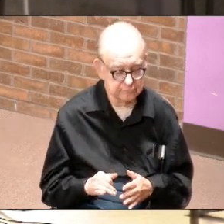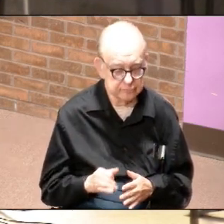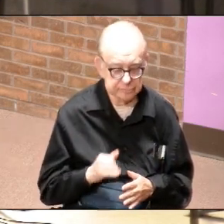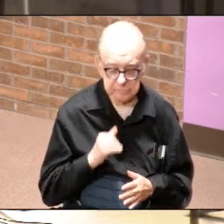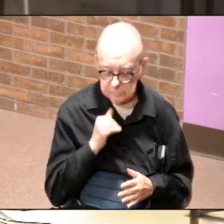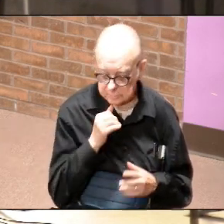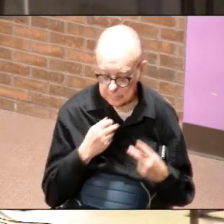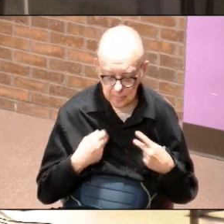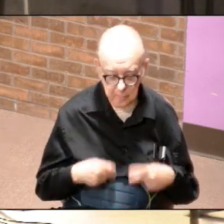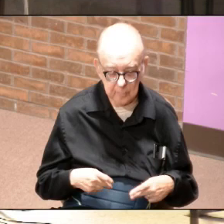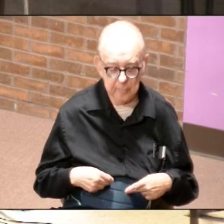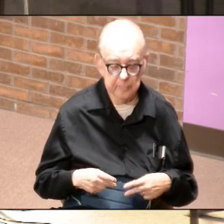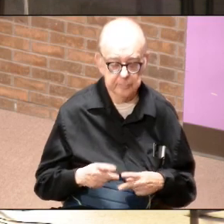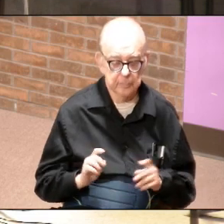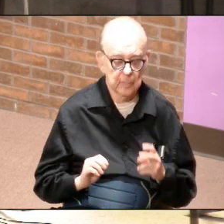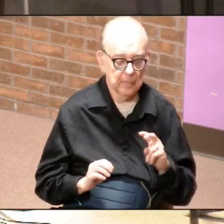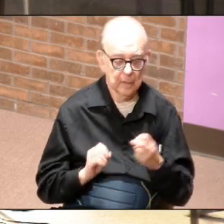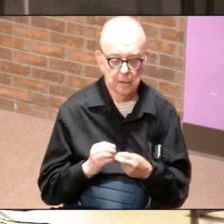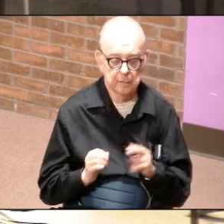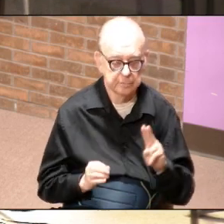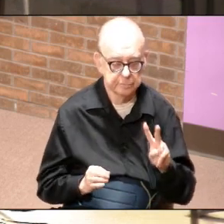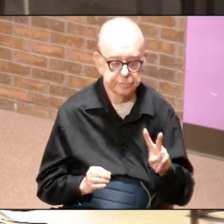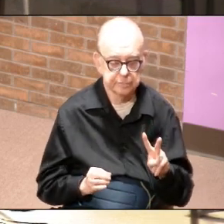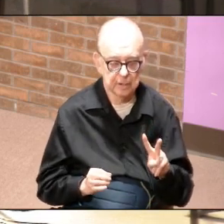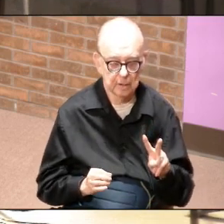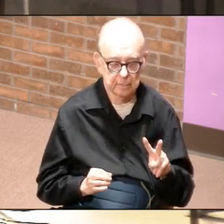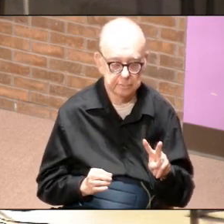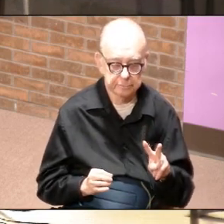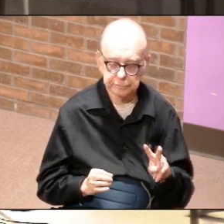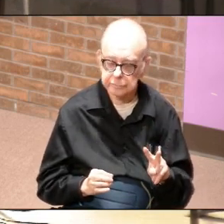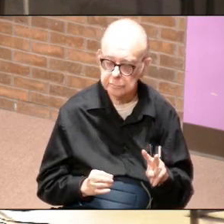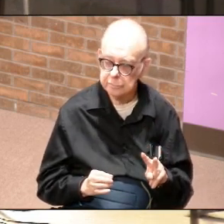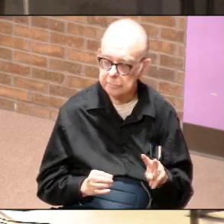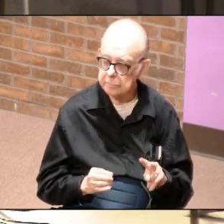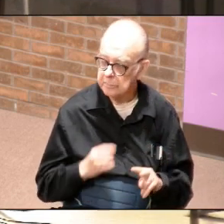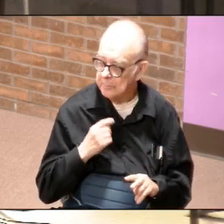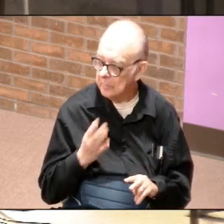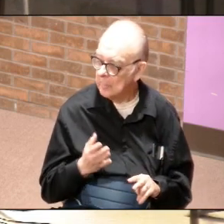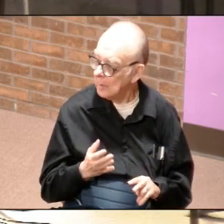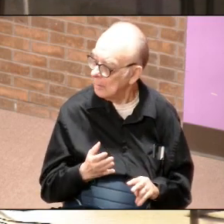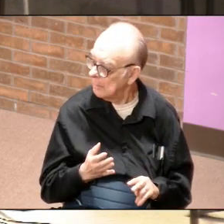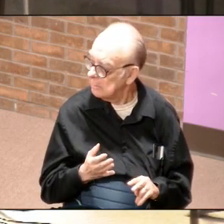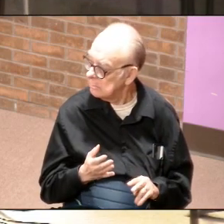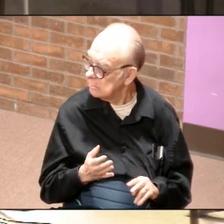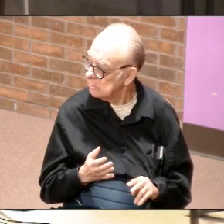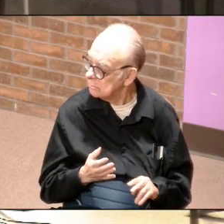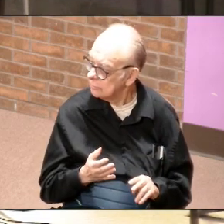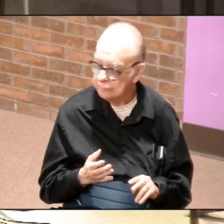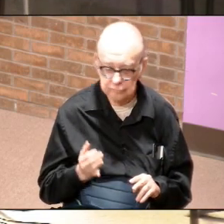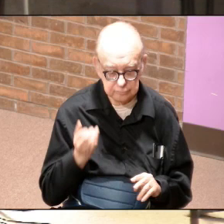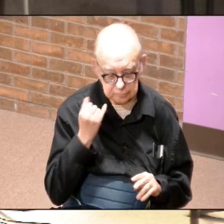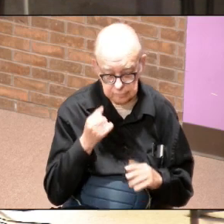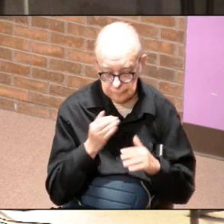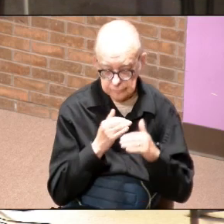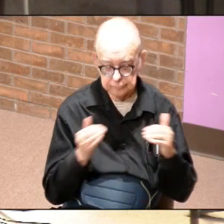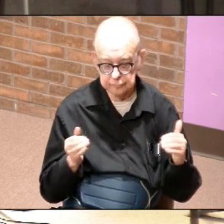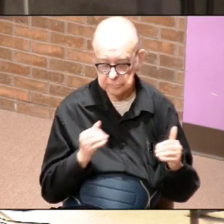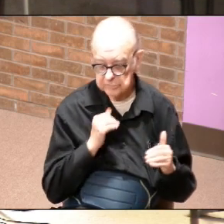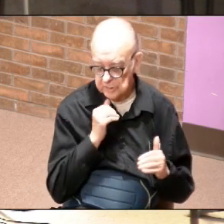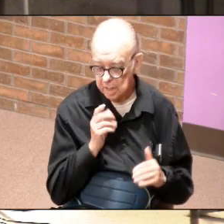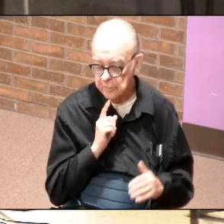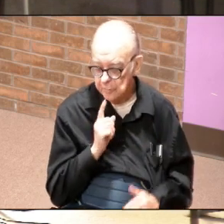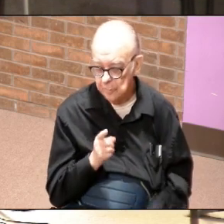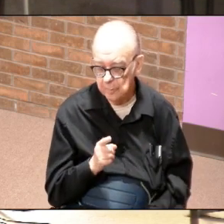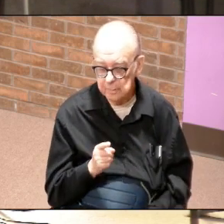not a physical place. Number two, or let me say this. If heaven is not